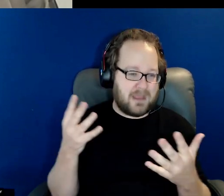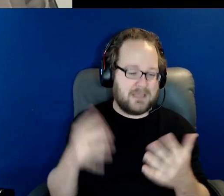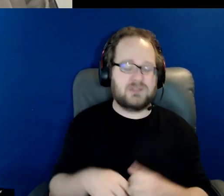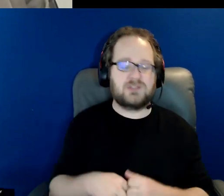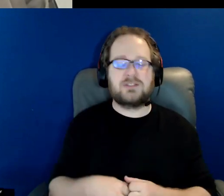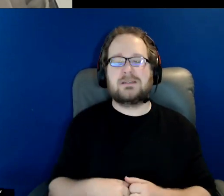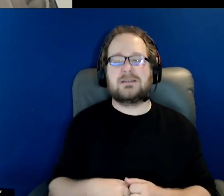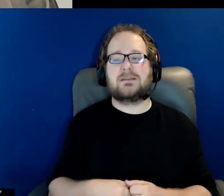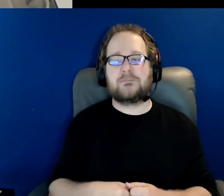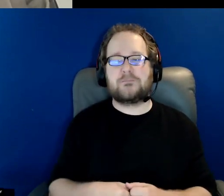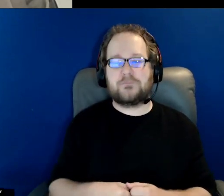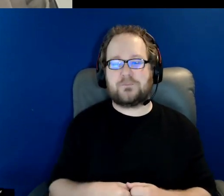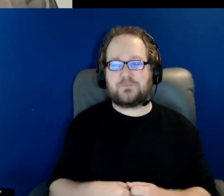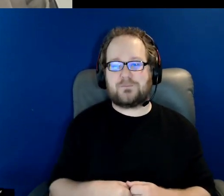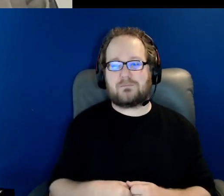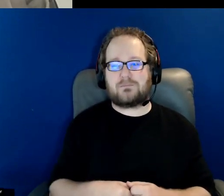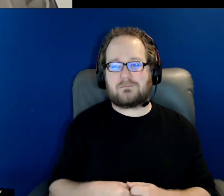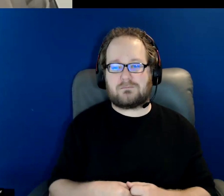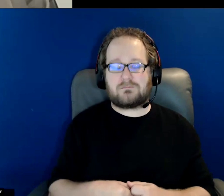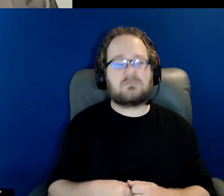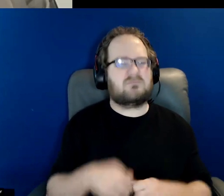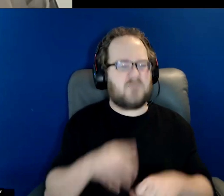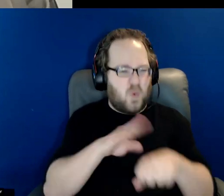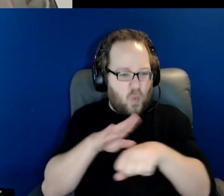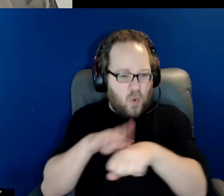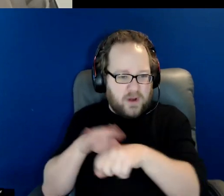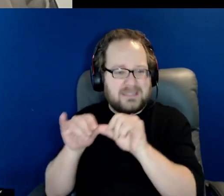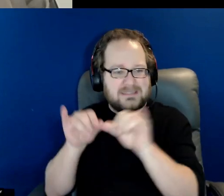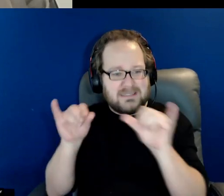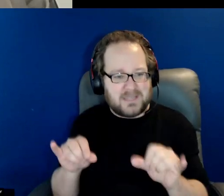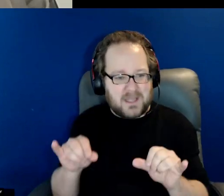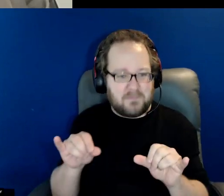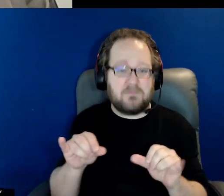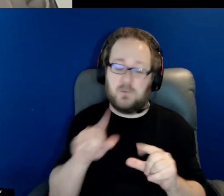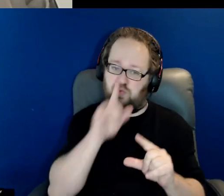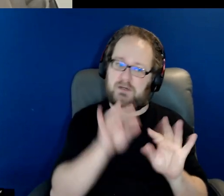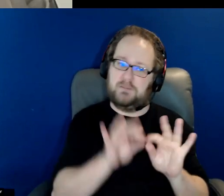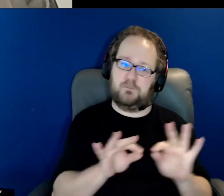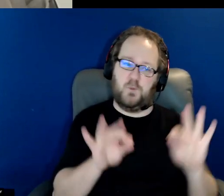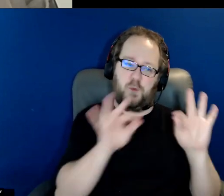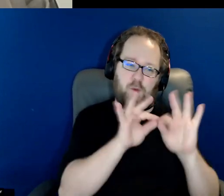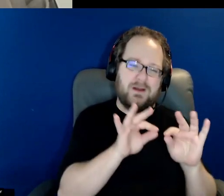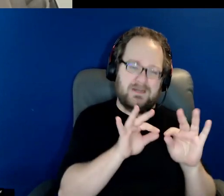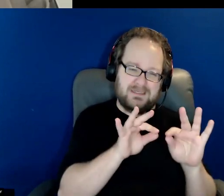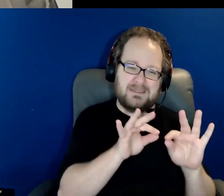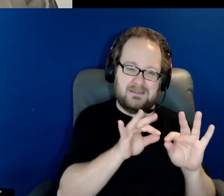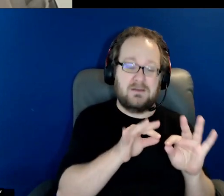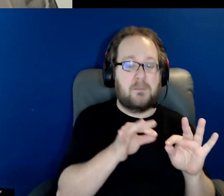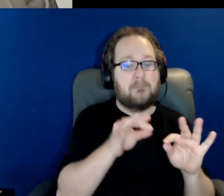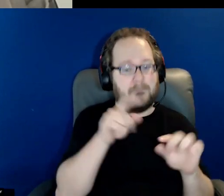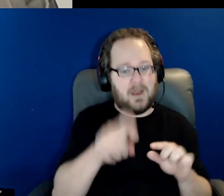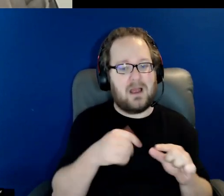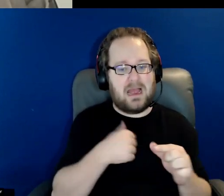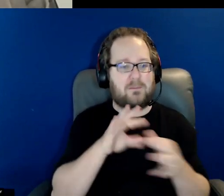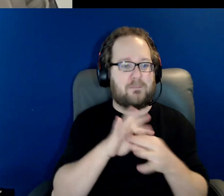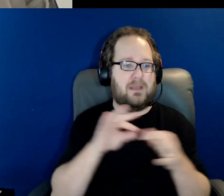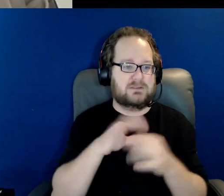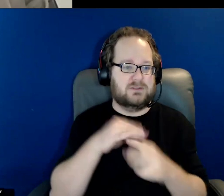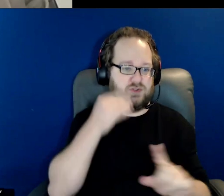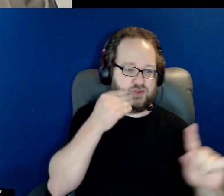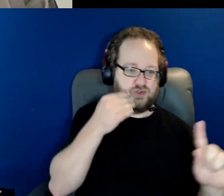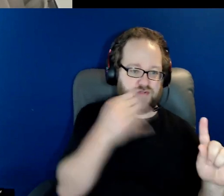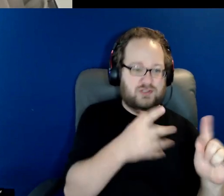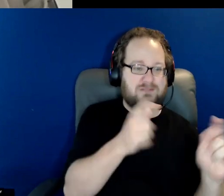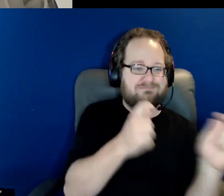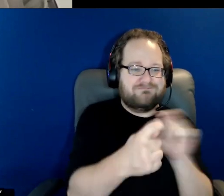systems for people that are at risk, they really need those messages that are tailored to them. What is going to make the most